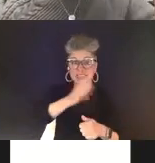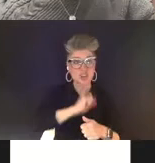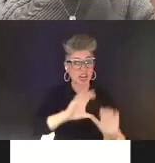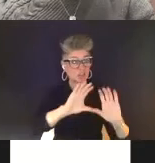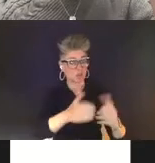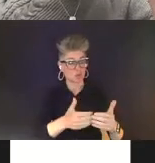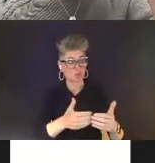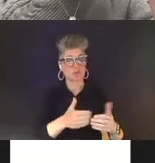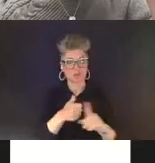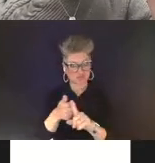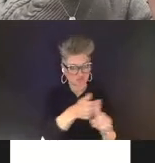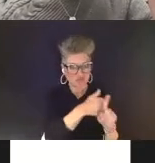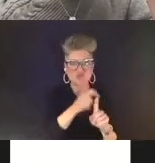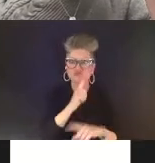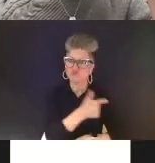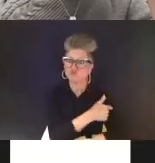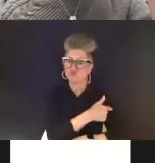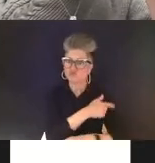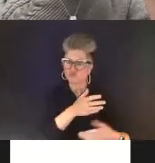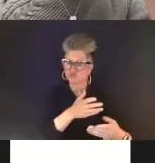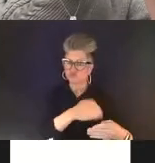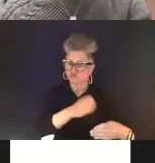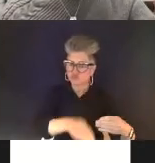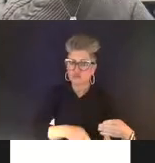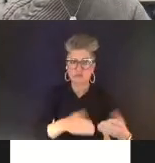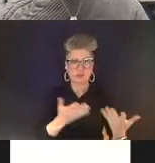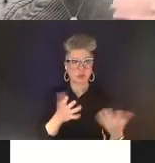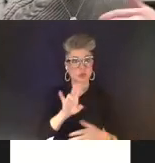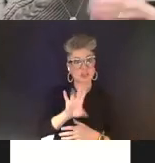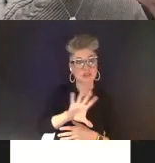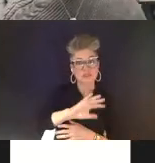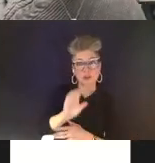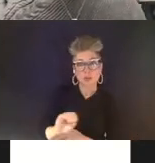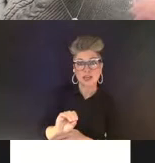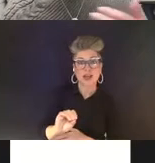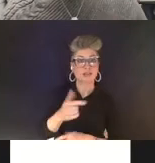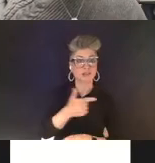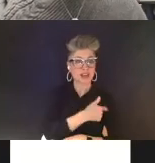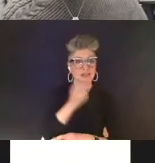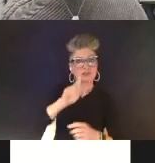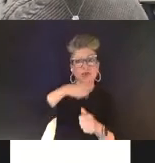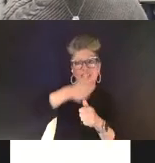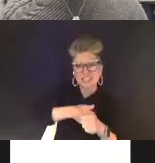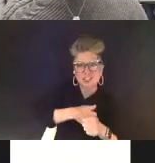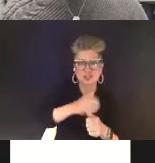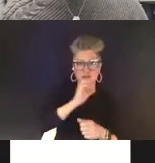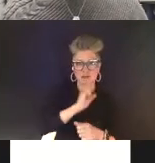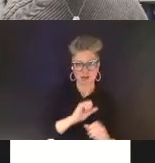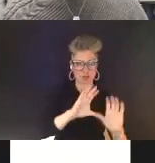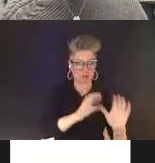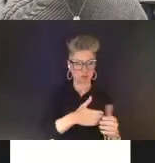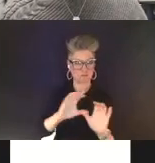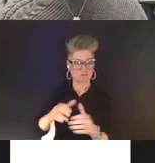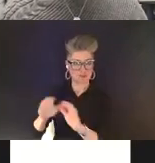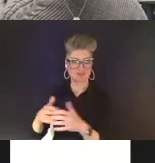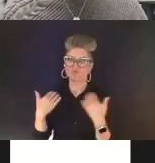of vaccination done. So 75% has been vaccinated in each age group.